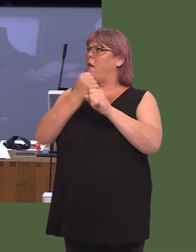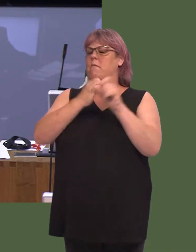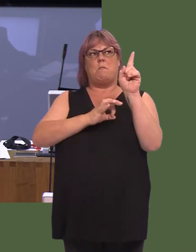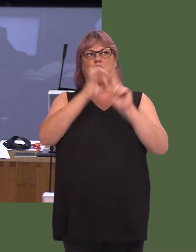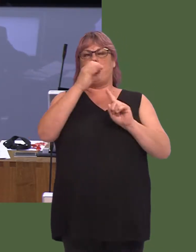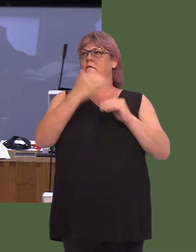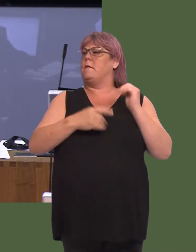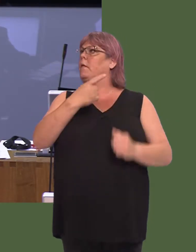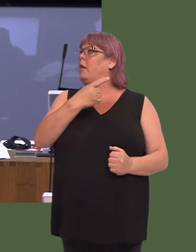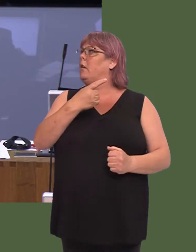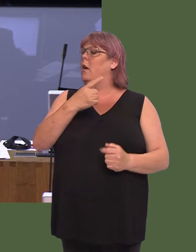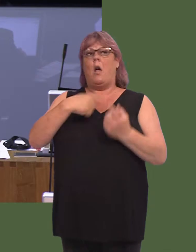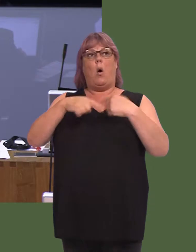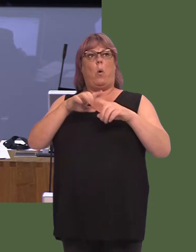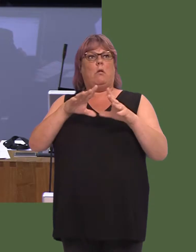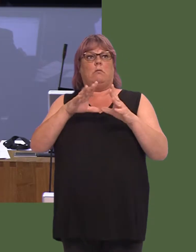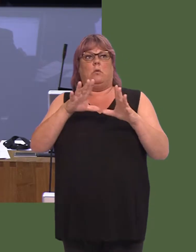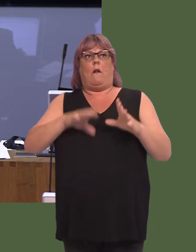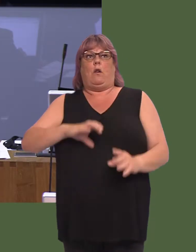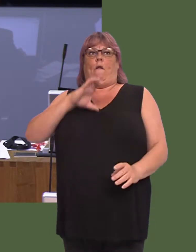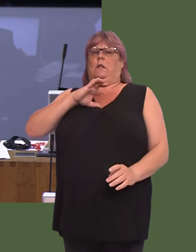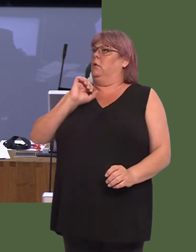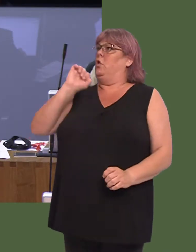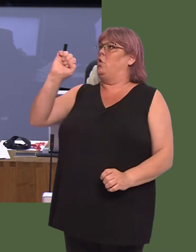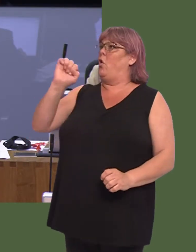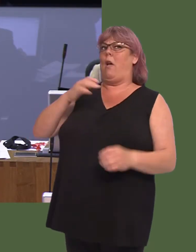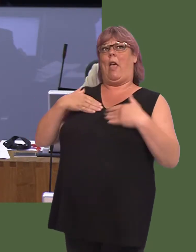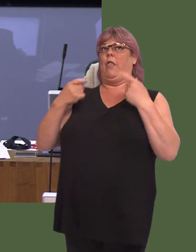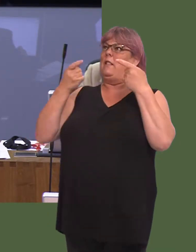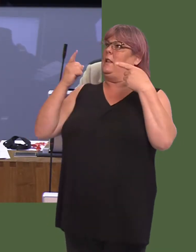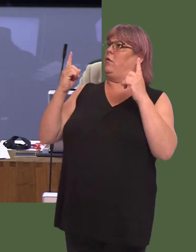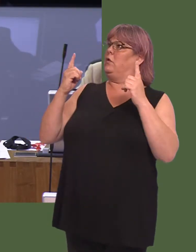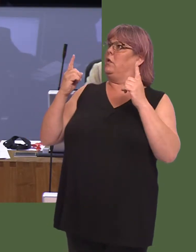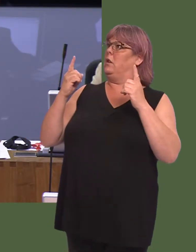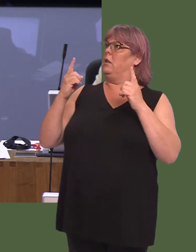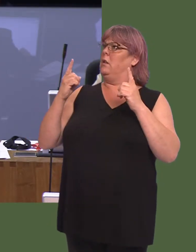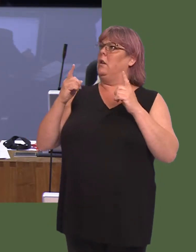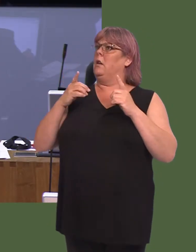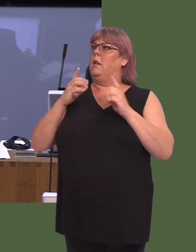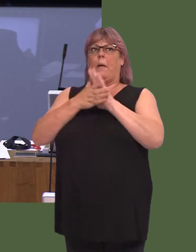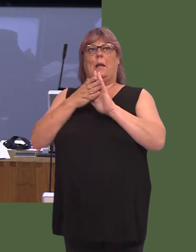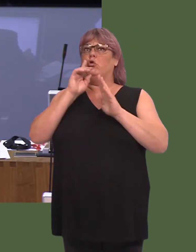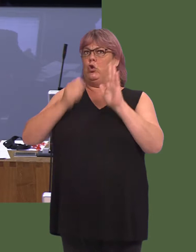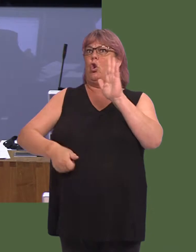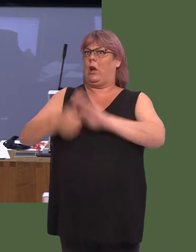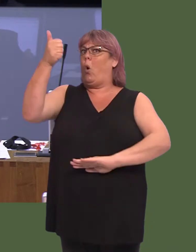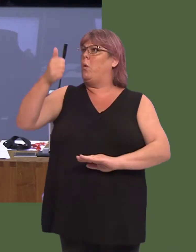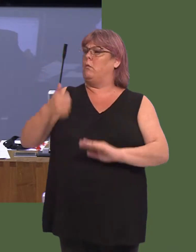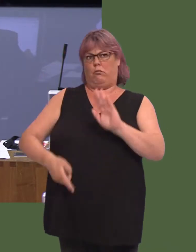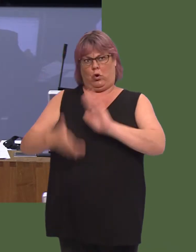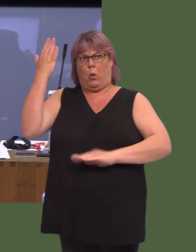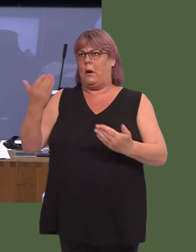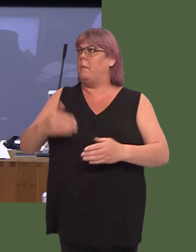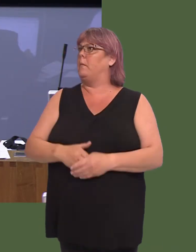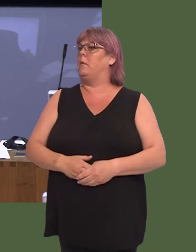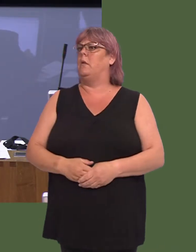turning this situation around? And will you accept that, given that we don't have any confidence in your health secretary to turn the situation around, that he ought to